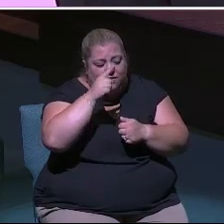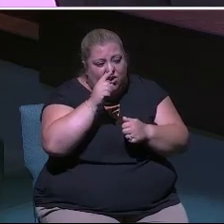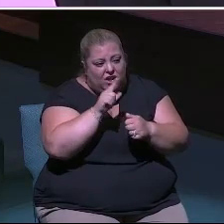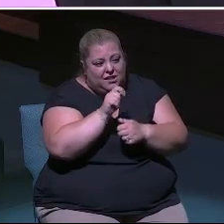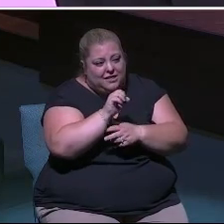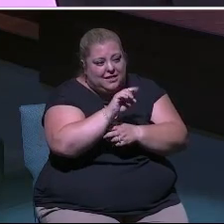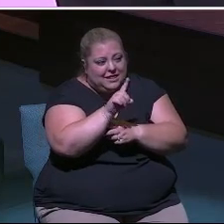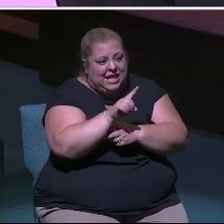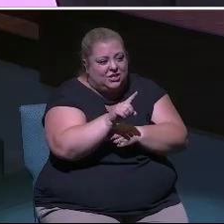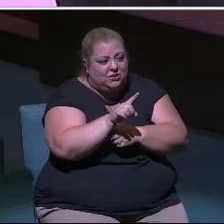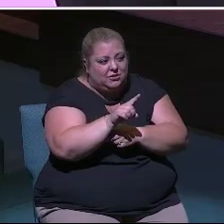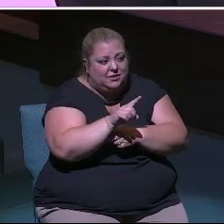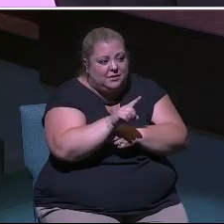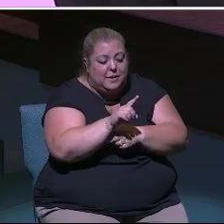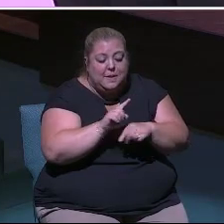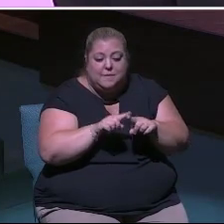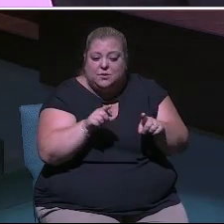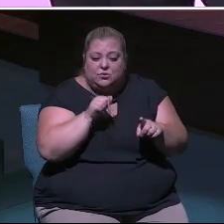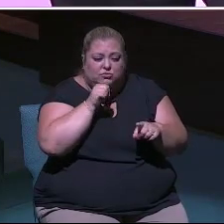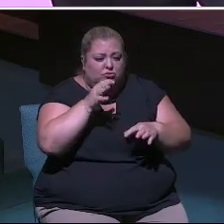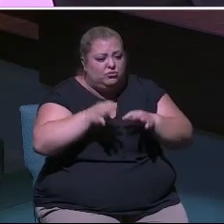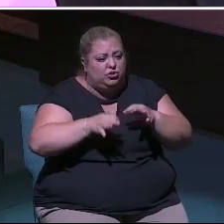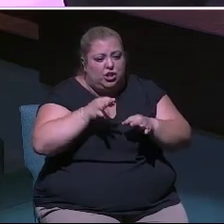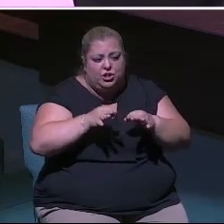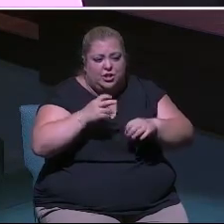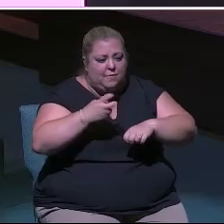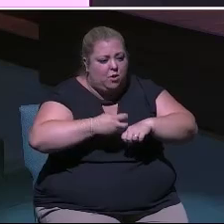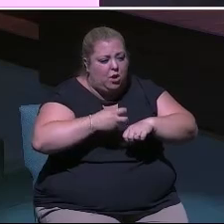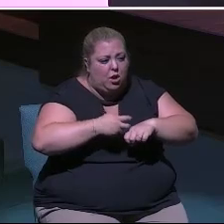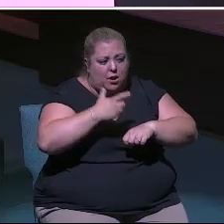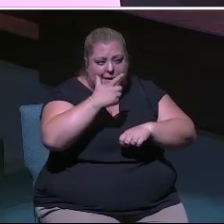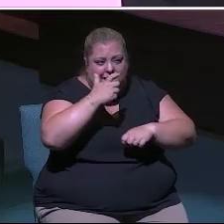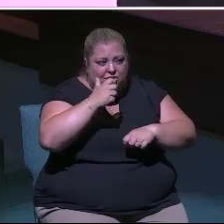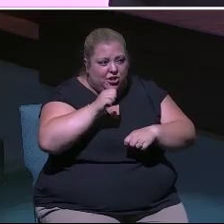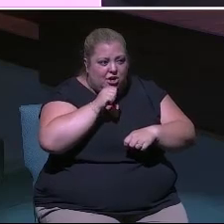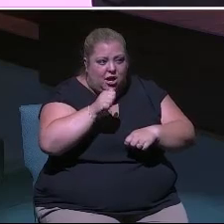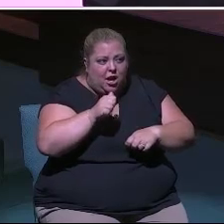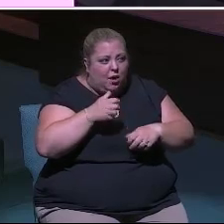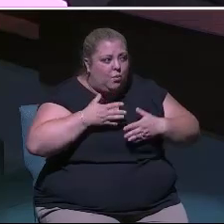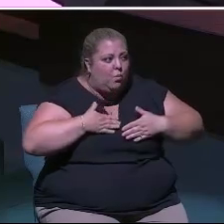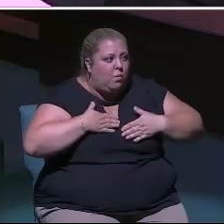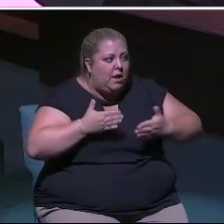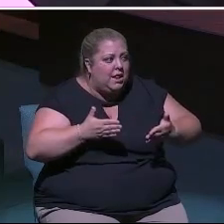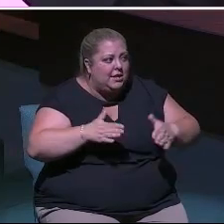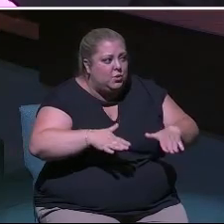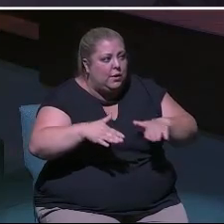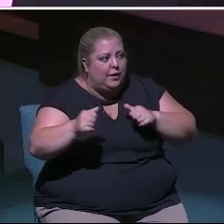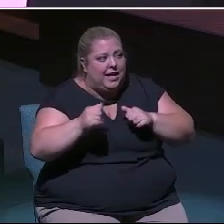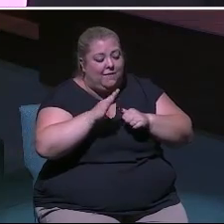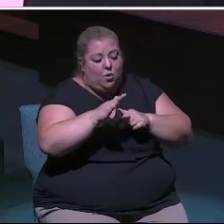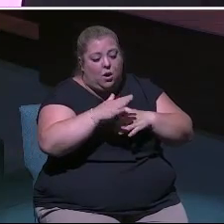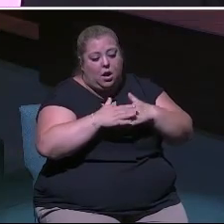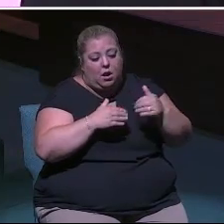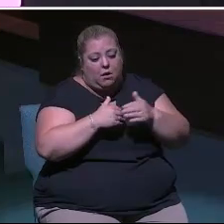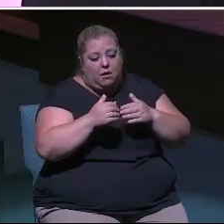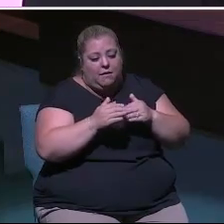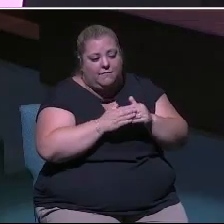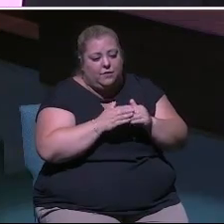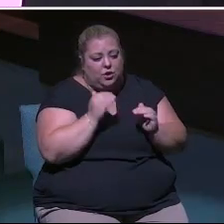Don't judge them too harshly, because you're not willing to get out of your comfort zone to go to where your life could be in